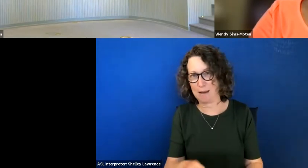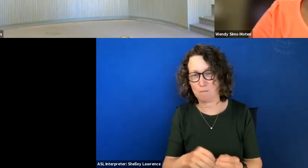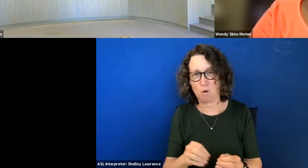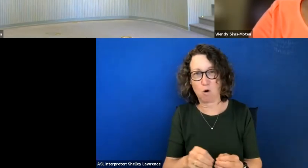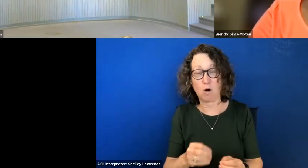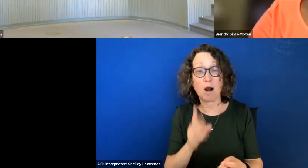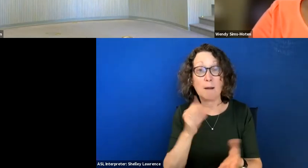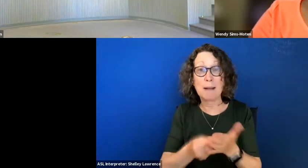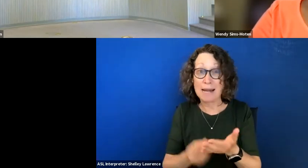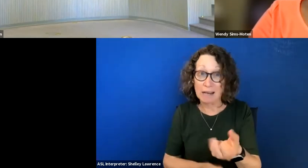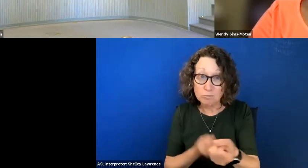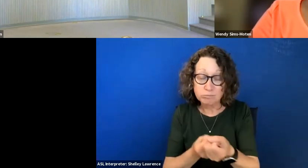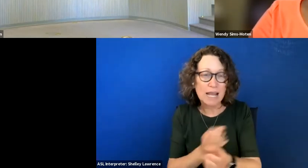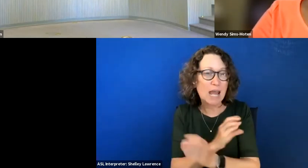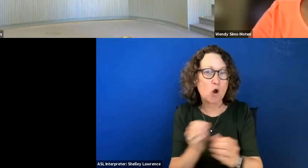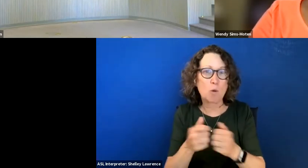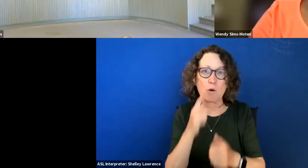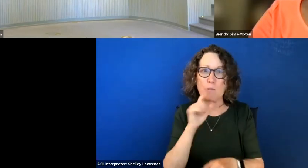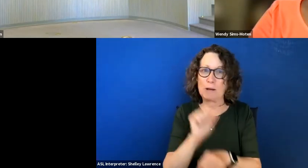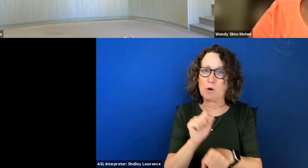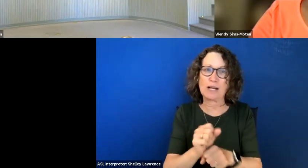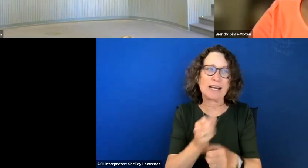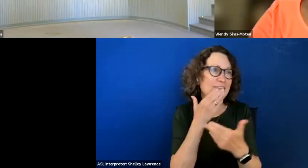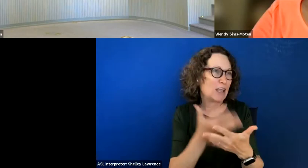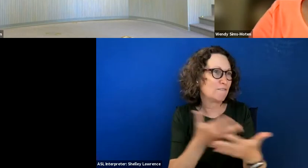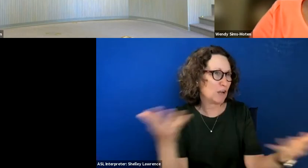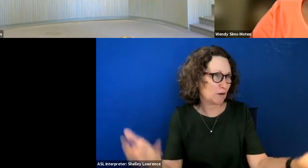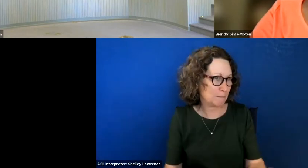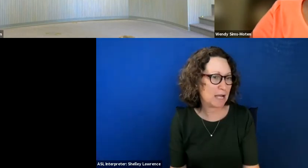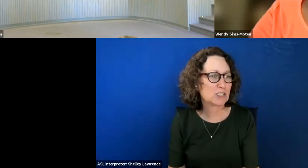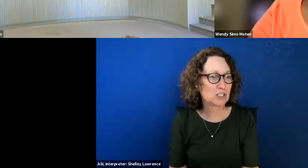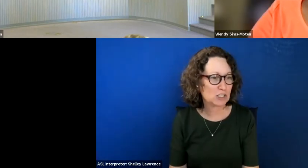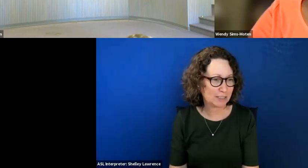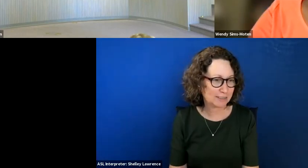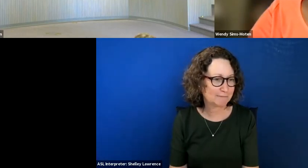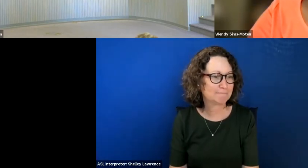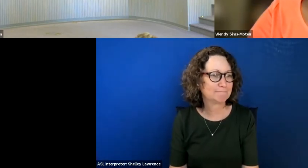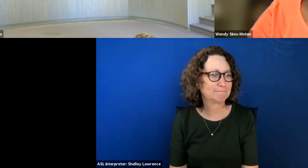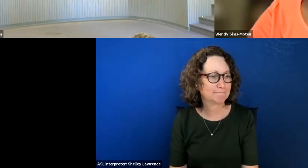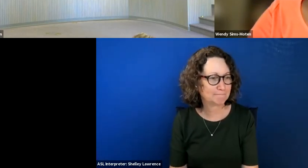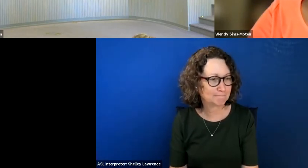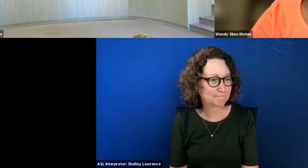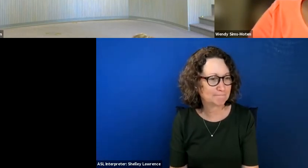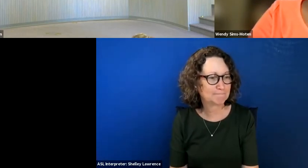be funded, or no longer be employed. Thank you very much.